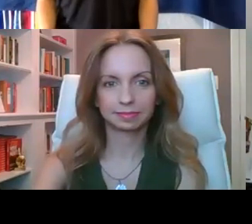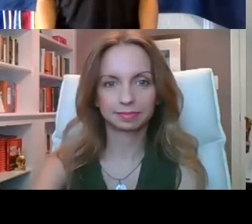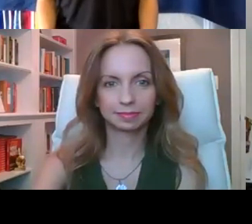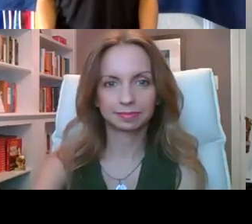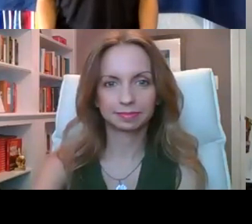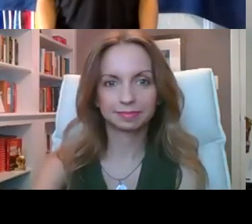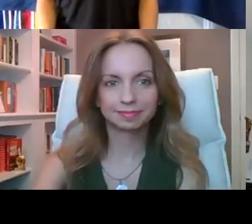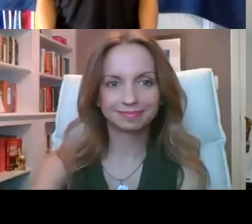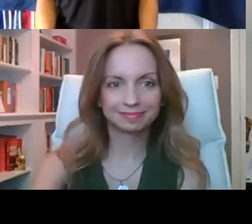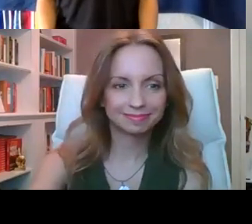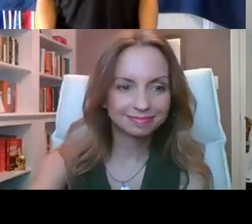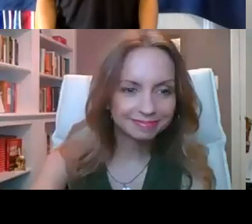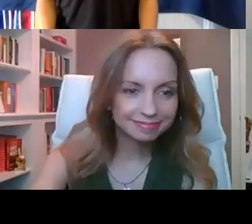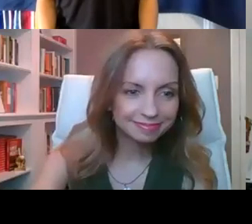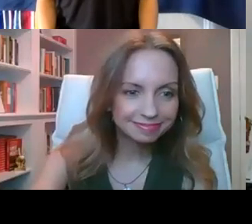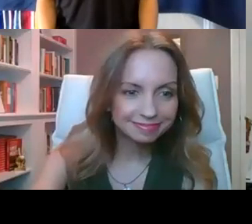Over to you, Caty.